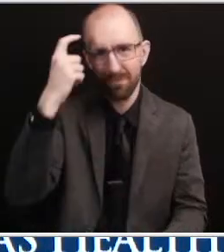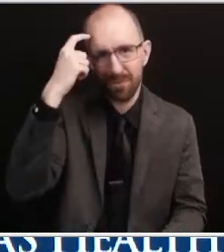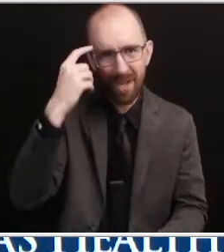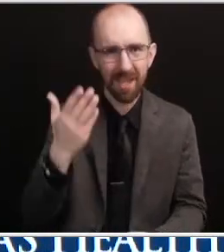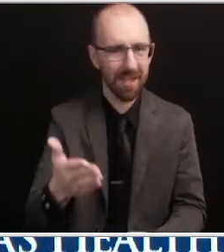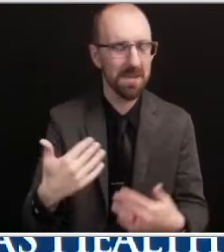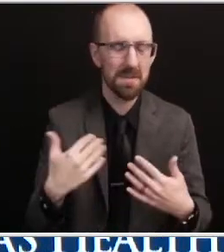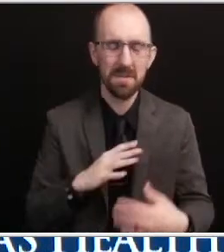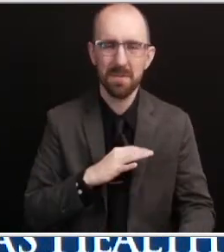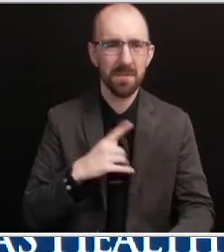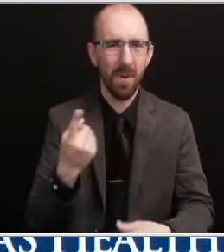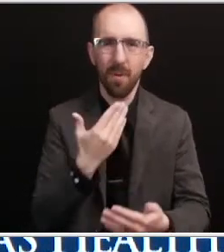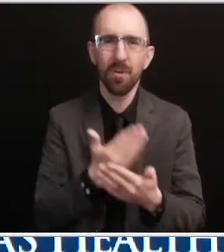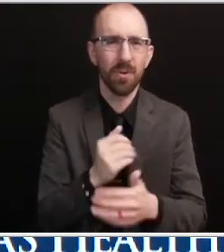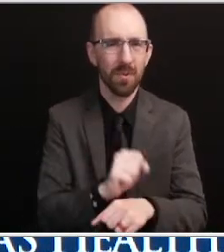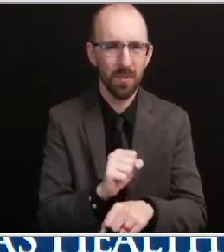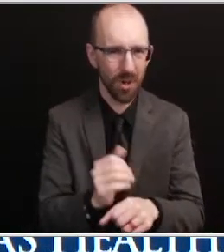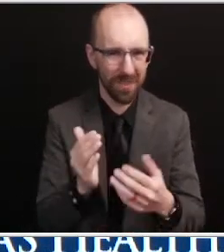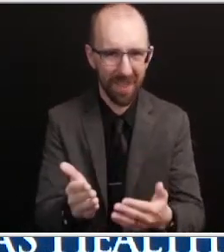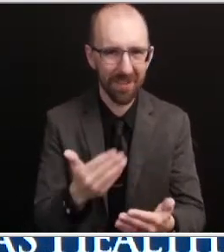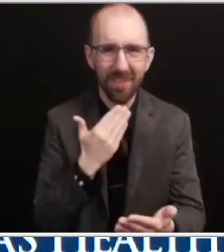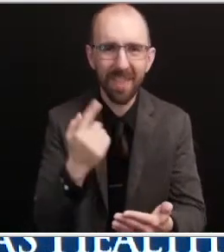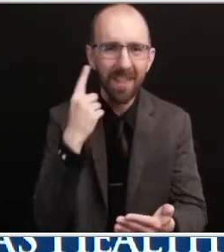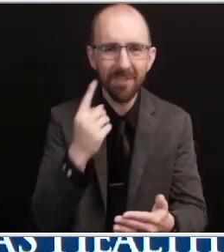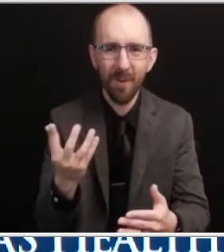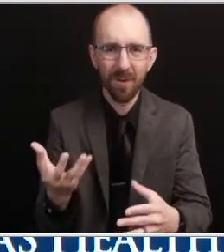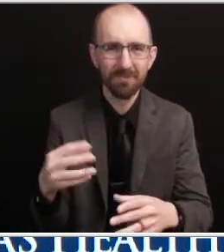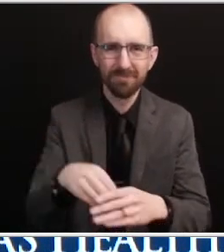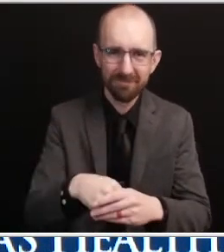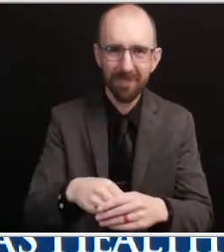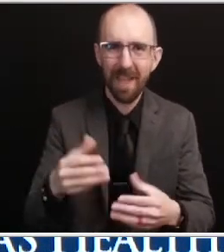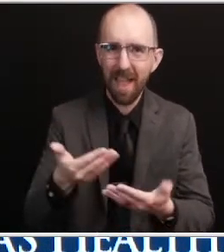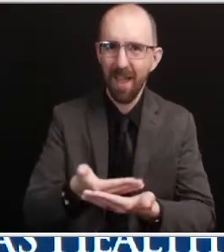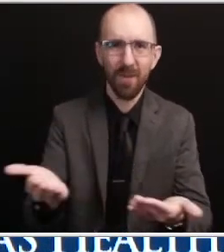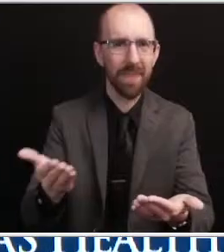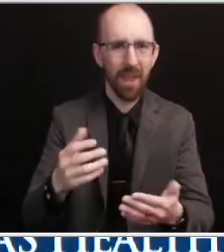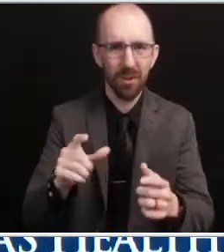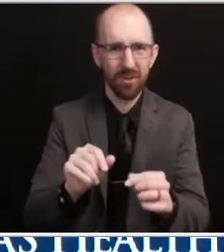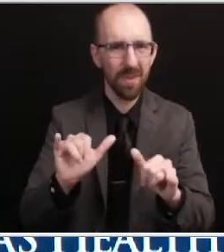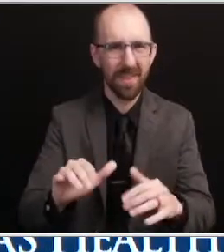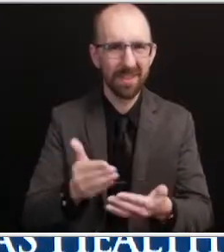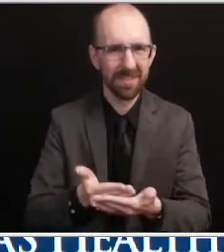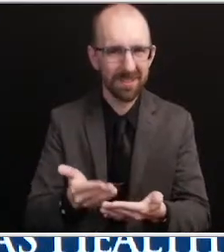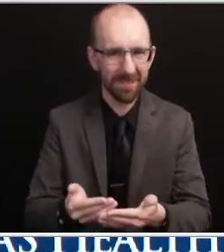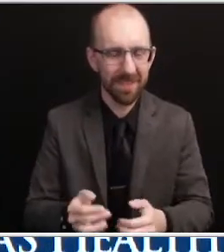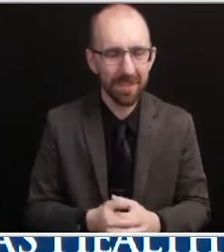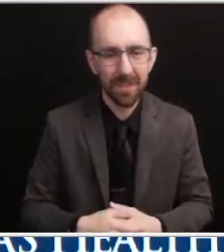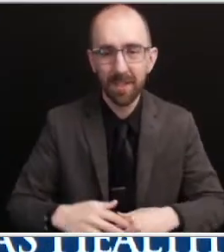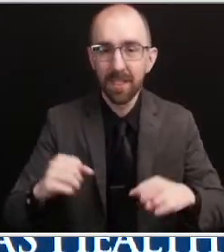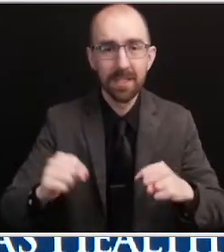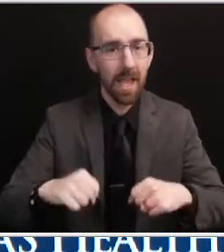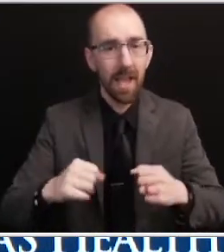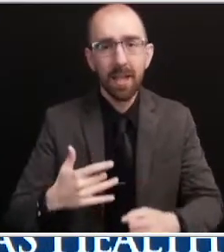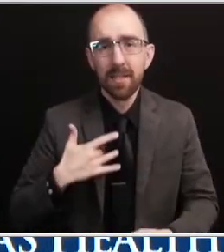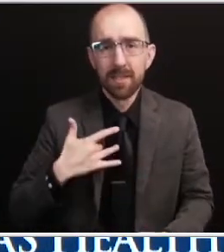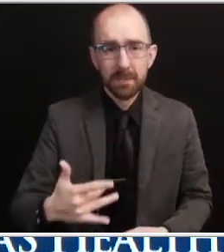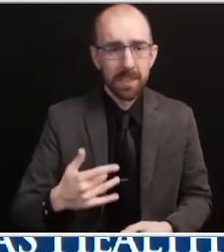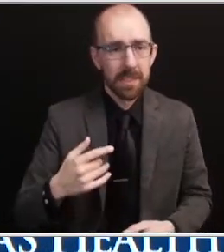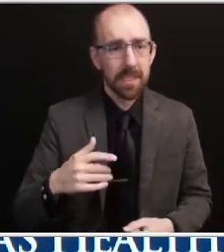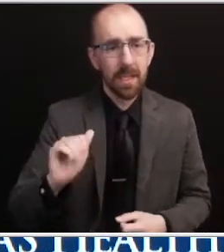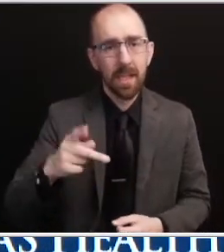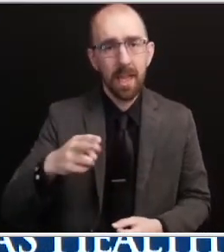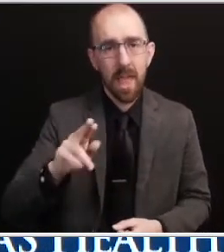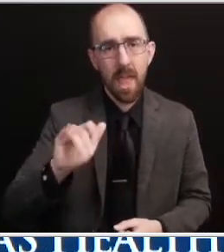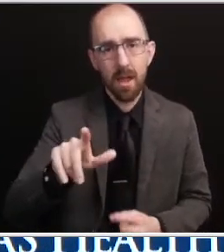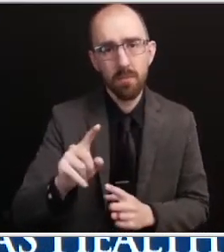good work. So thank you for being out there and doing all that stuff. Yeah, again, typically April 1